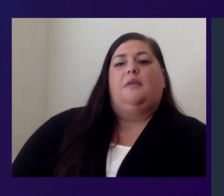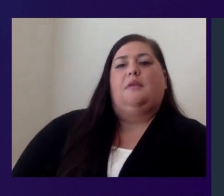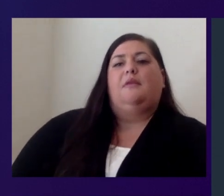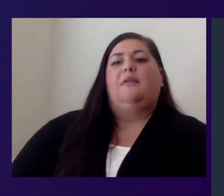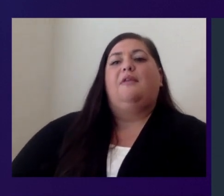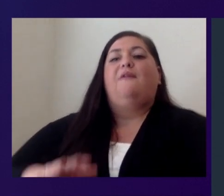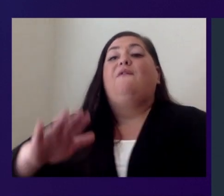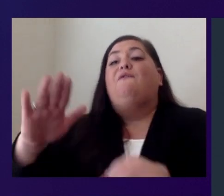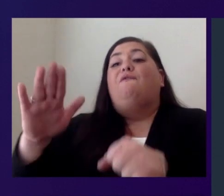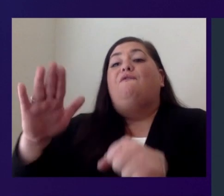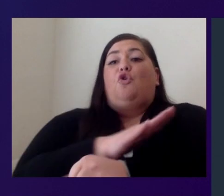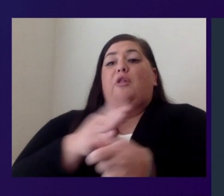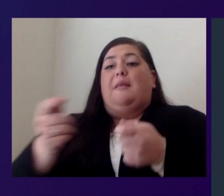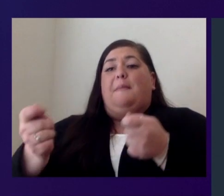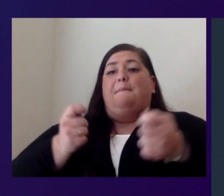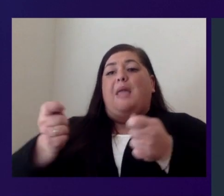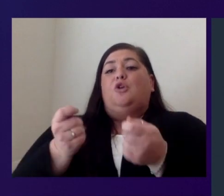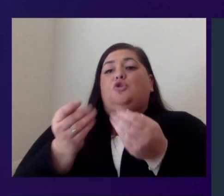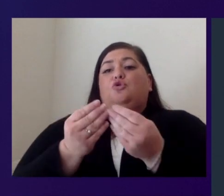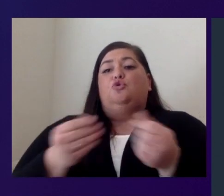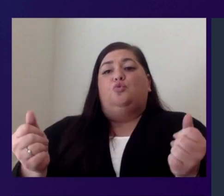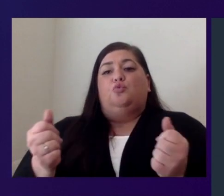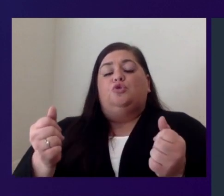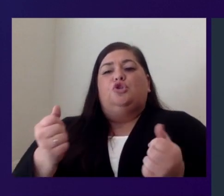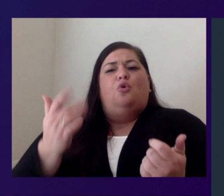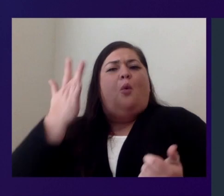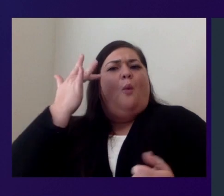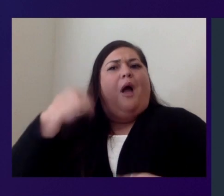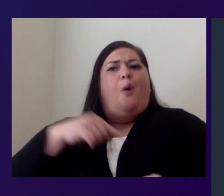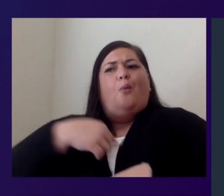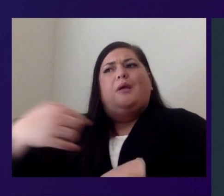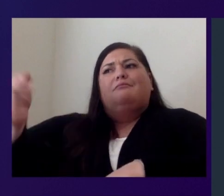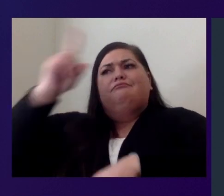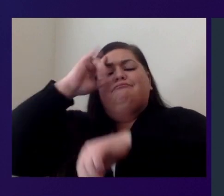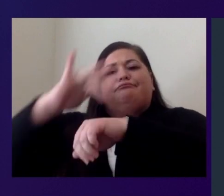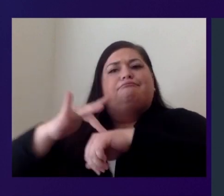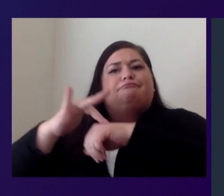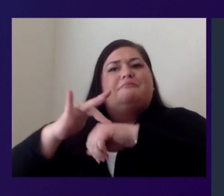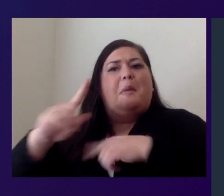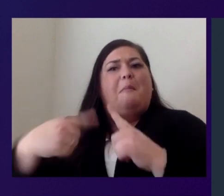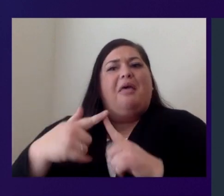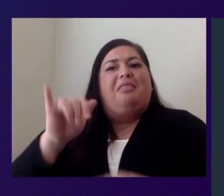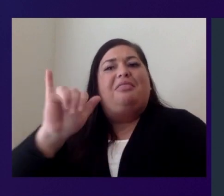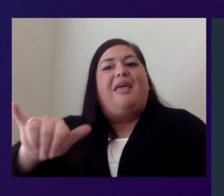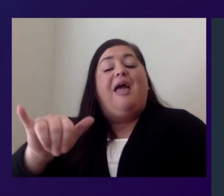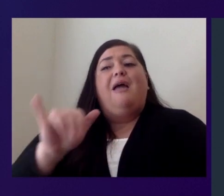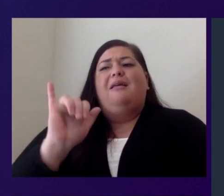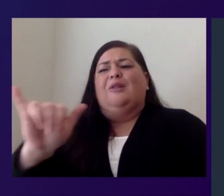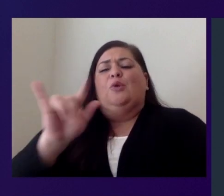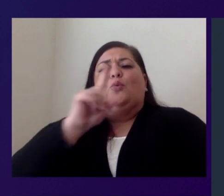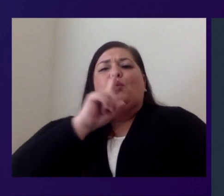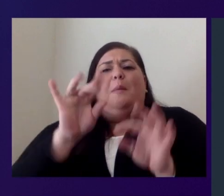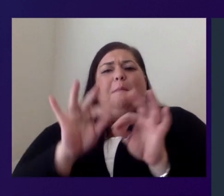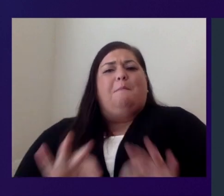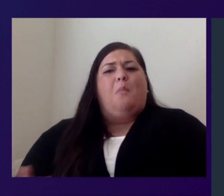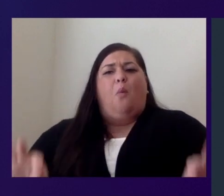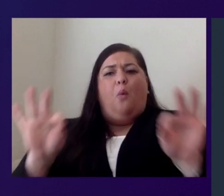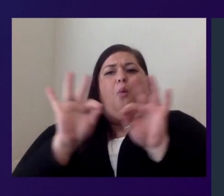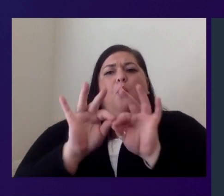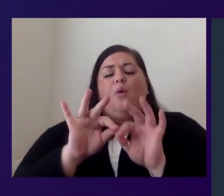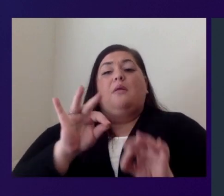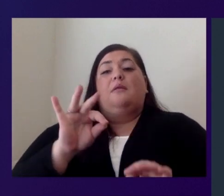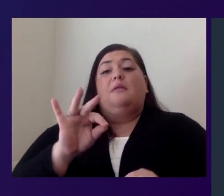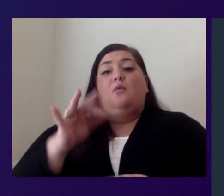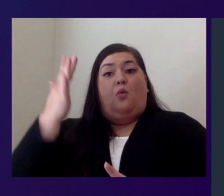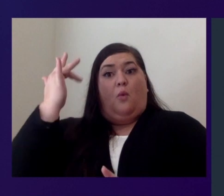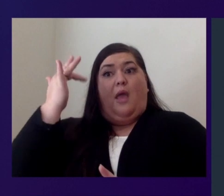solutions. And why do we continue to harp on fully managed? Well, what we've learned is that it matters a lot. It matters so, so much, and not